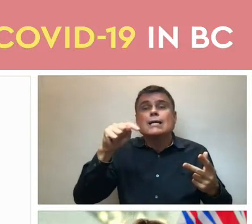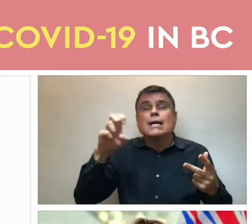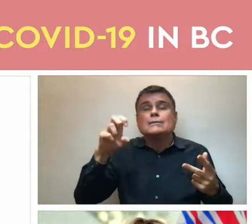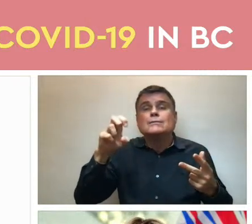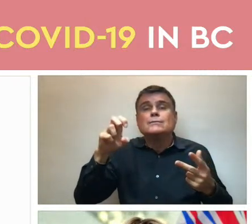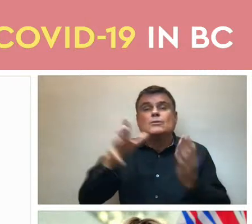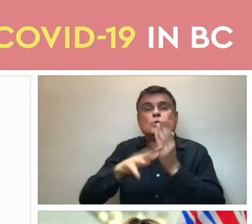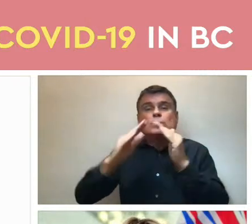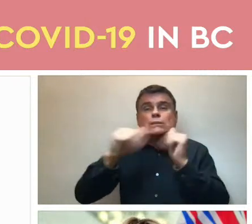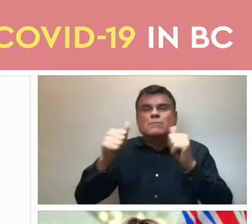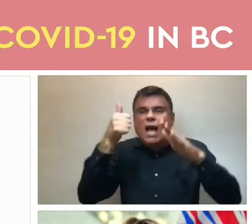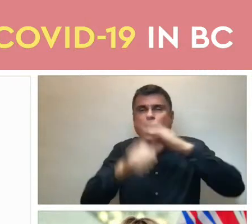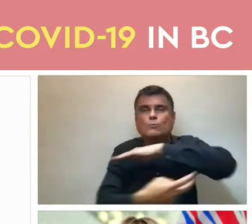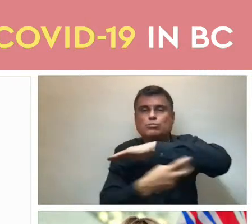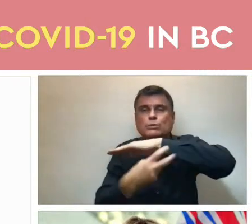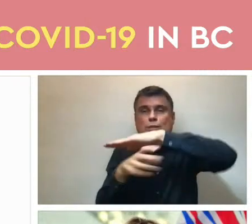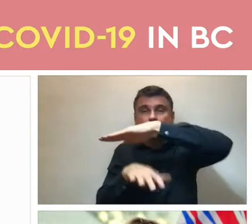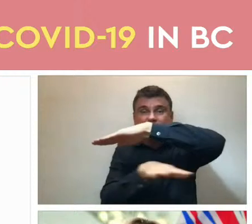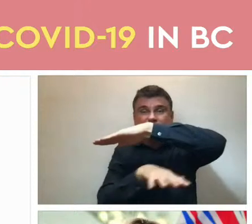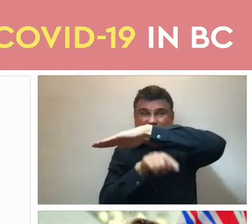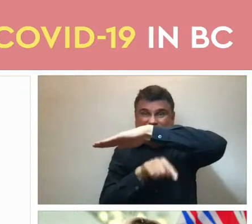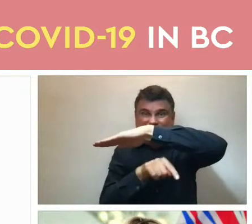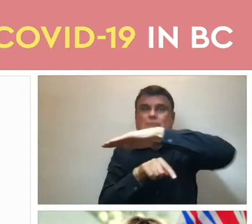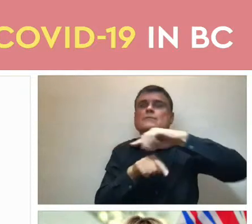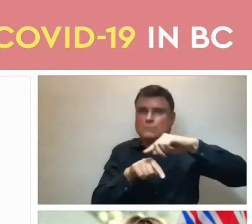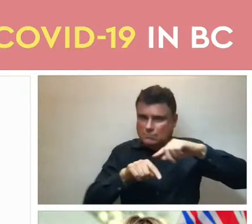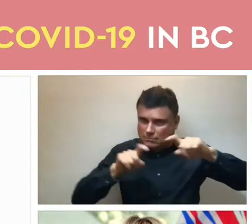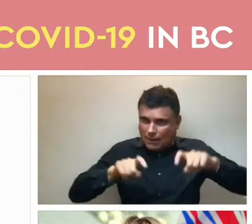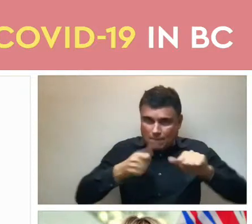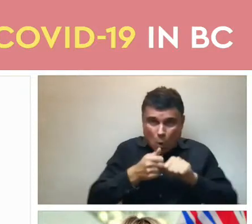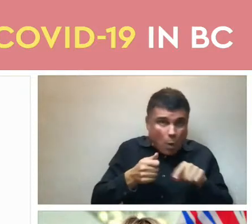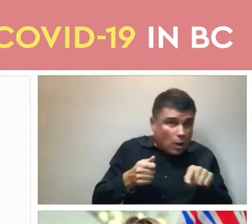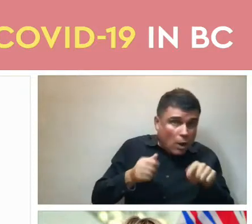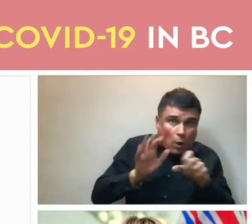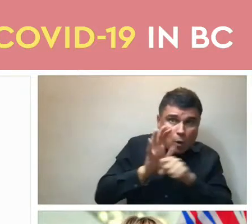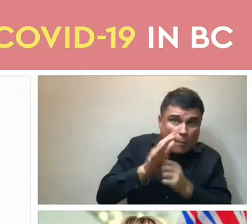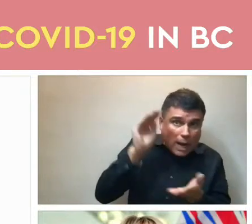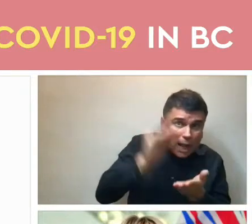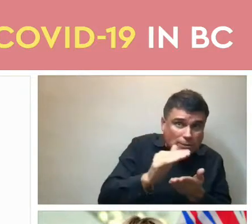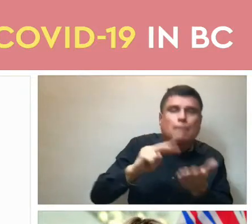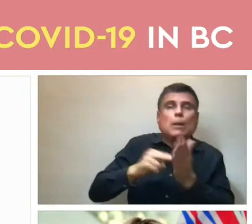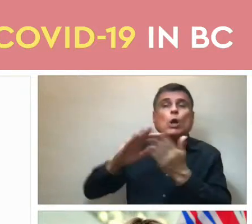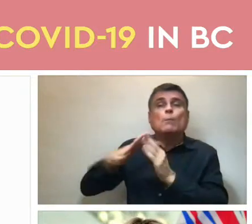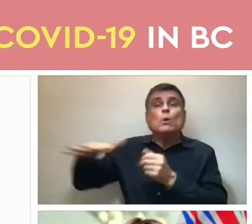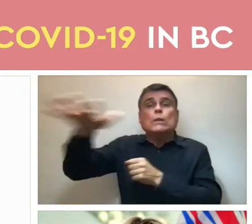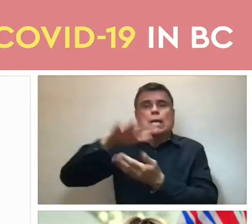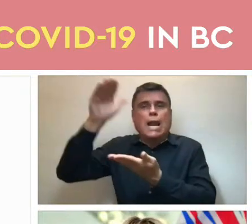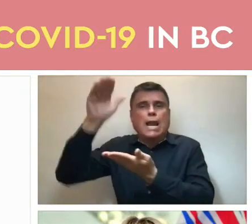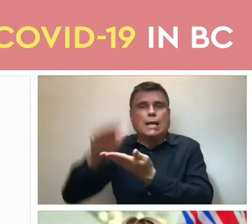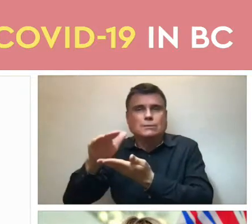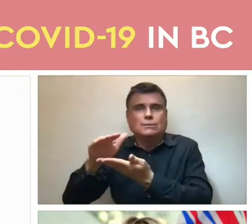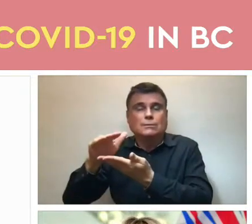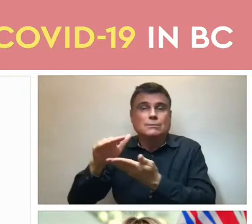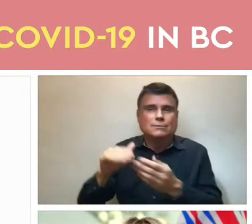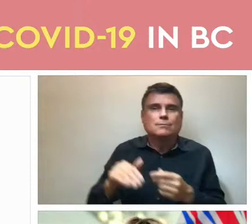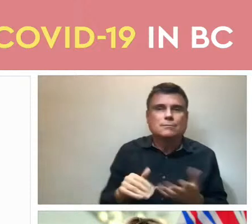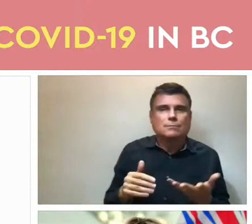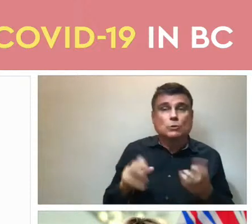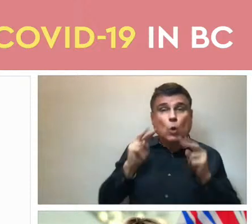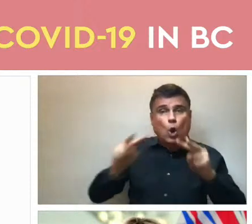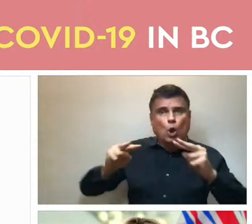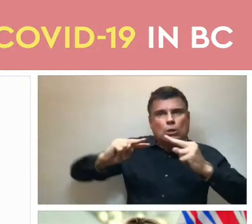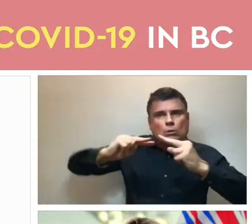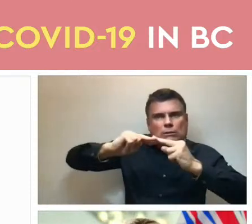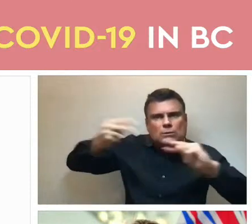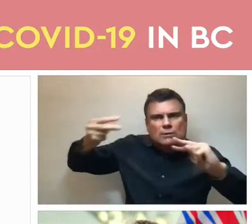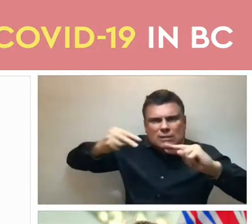virus is moving through our communities, what different strains of the virus we're seeing, and then that helps us understand what measures we need